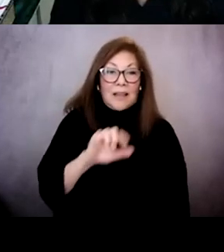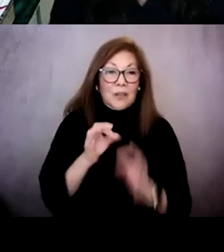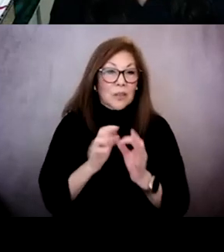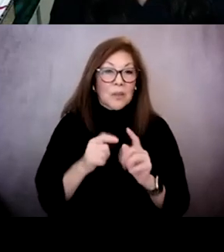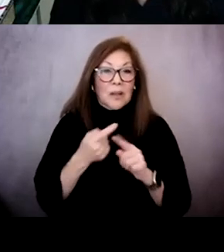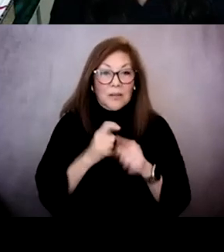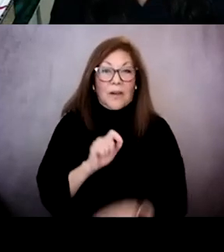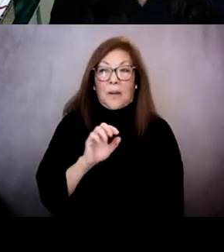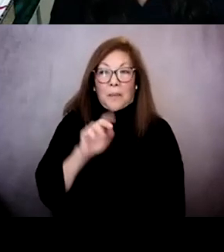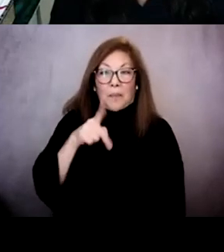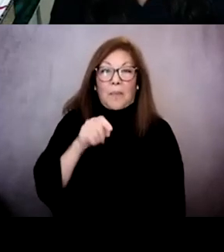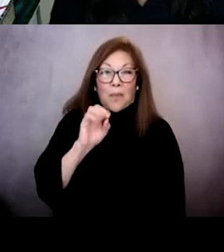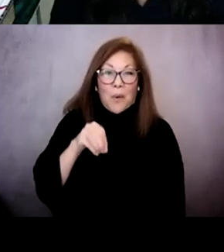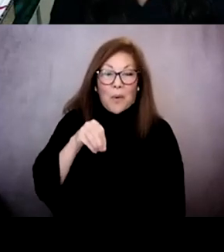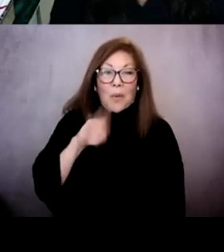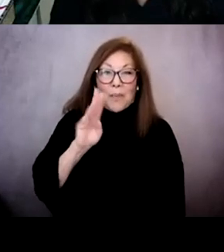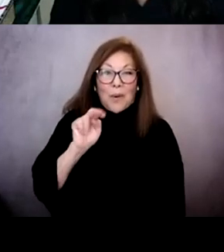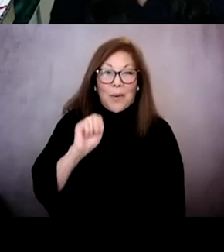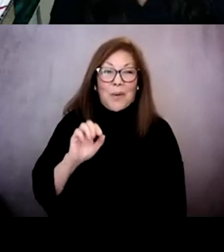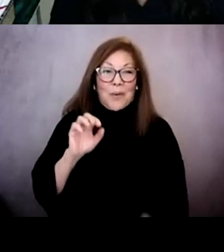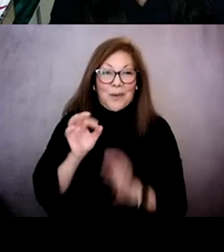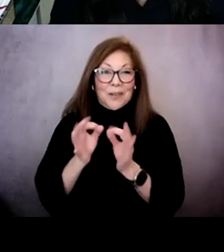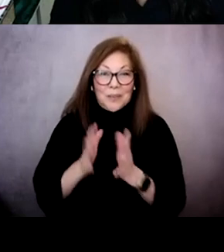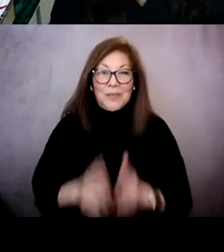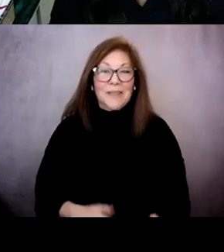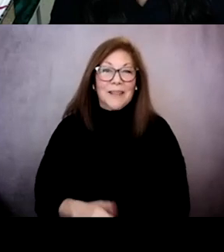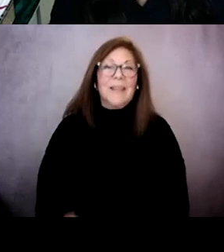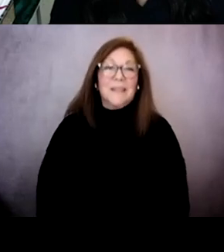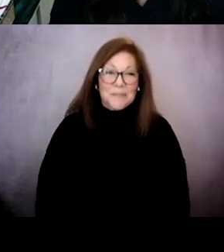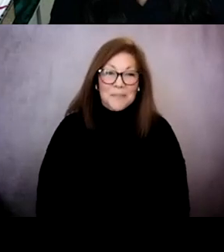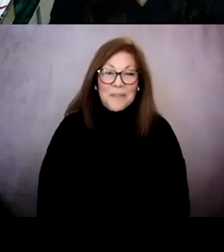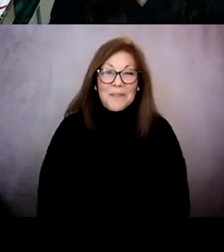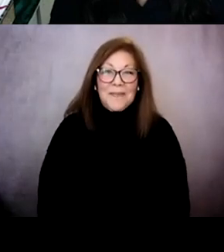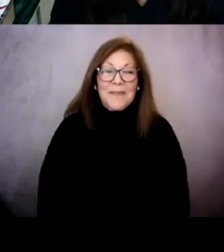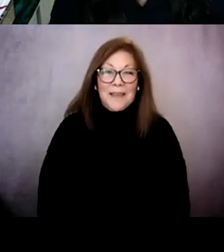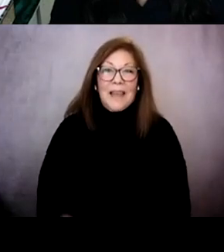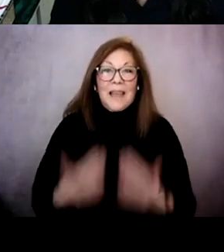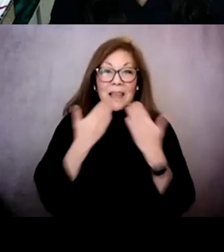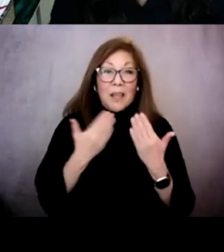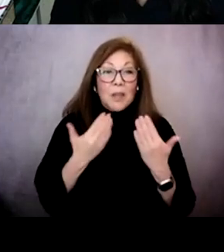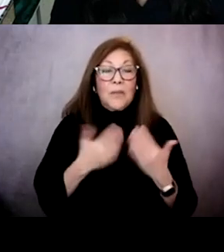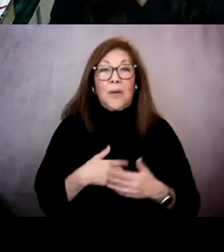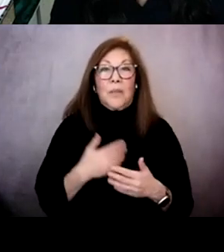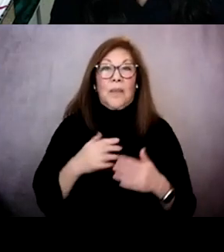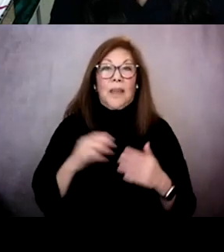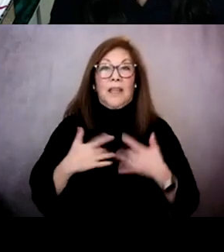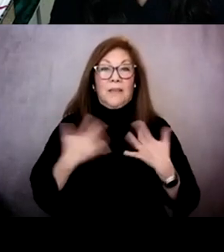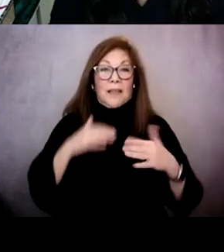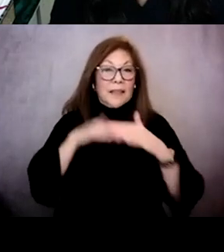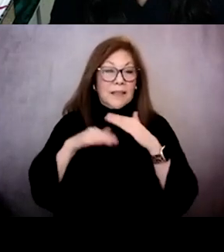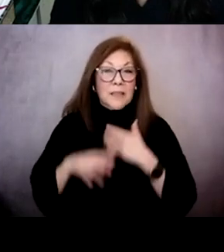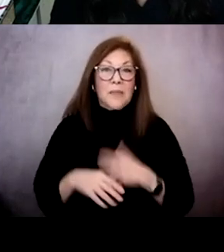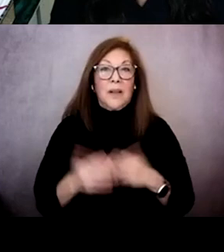Bono ASL, who are absolutely amazing. Thank you both so much for helping make our event accessible. And of course, thank you